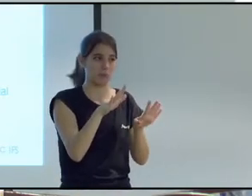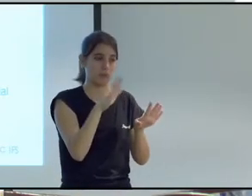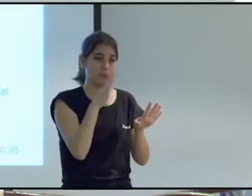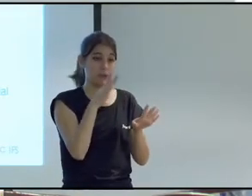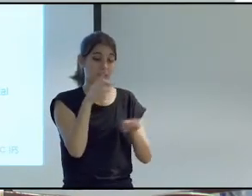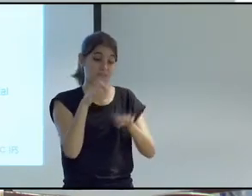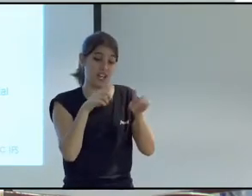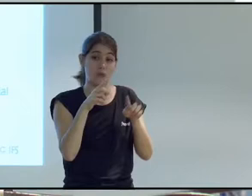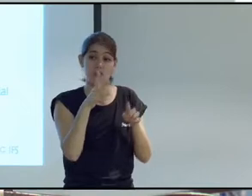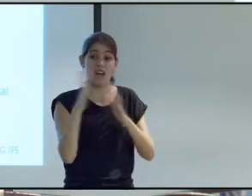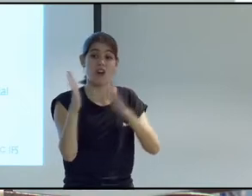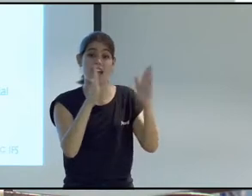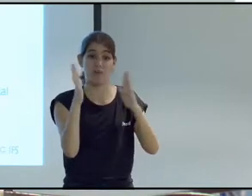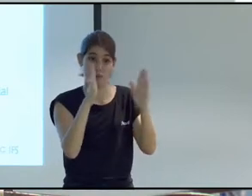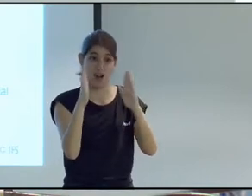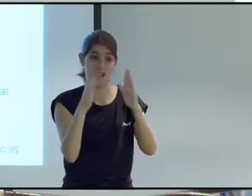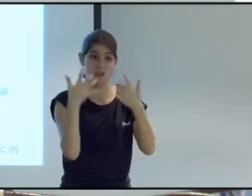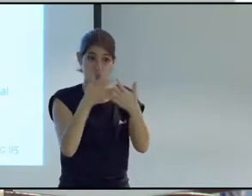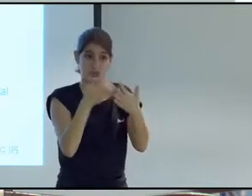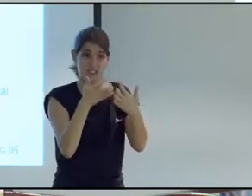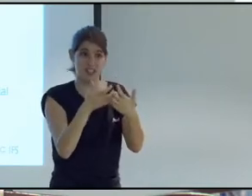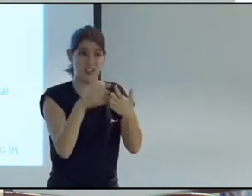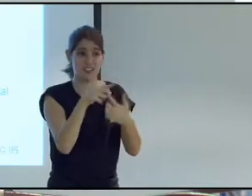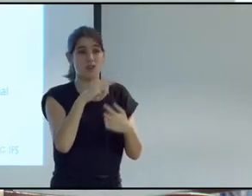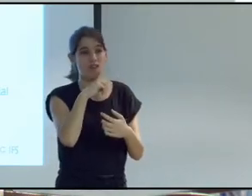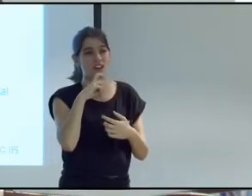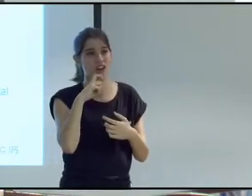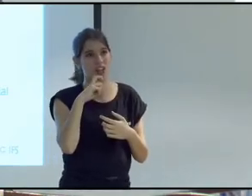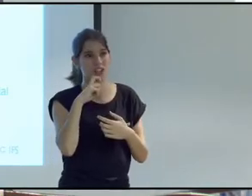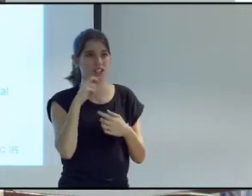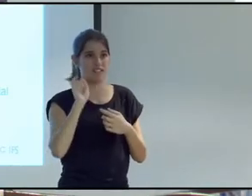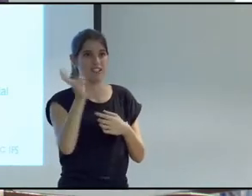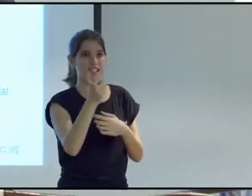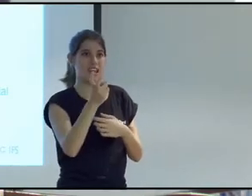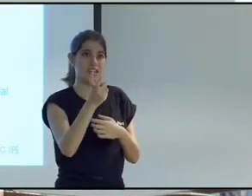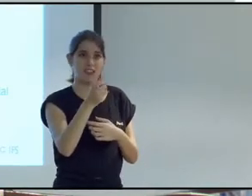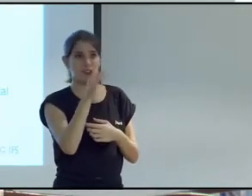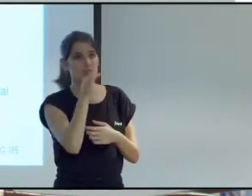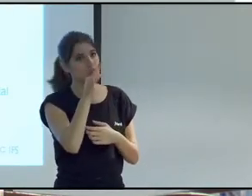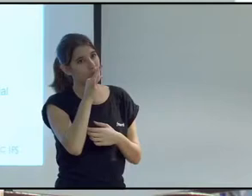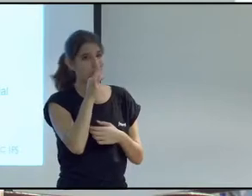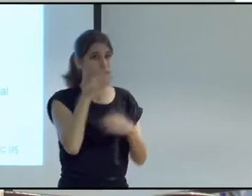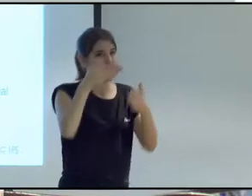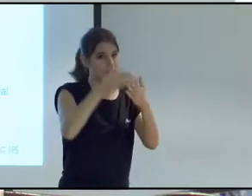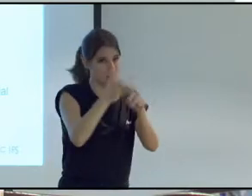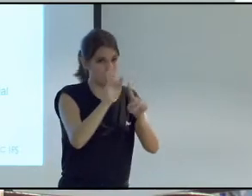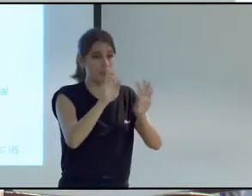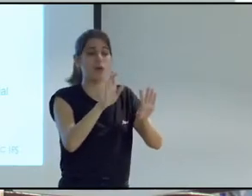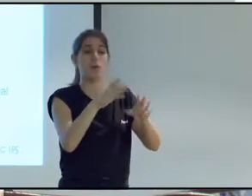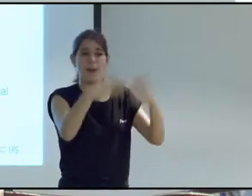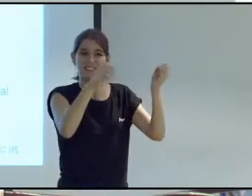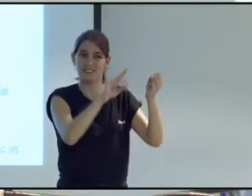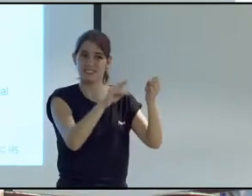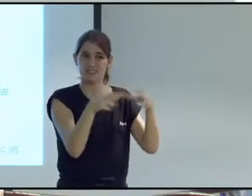about this. There's a time when this evaluation of diversity isn't really